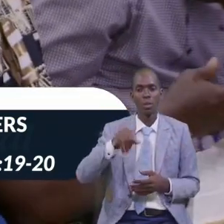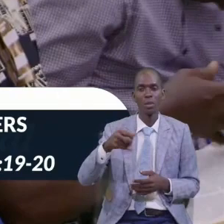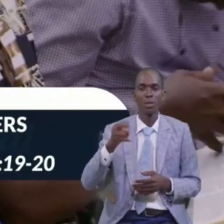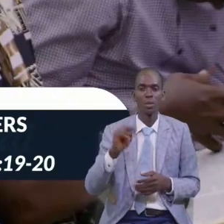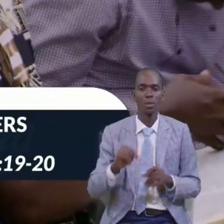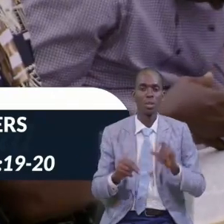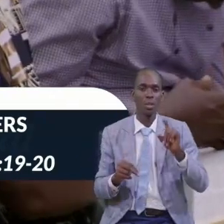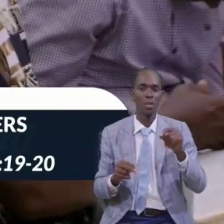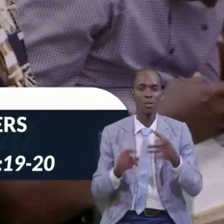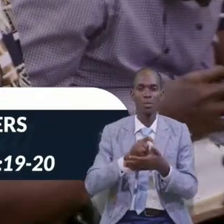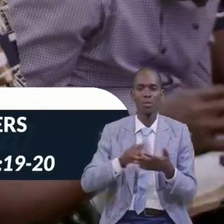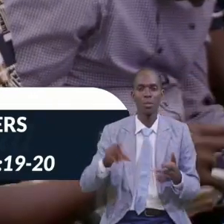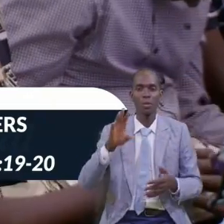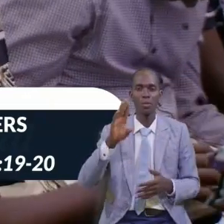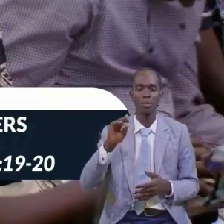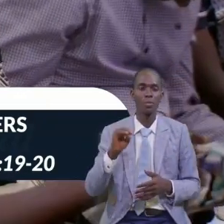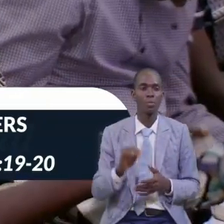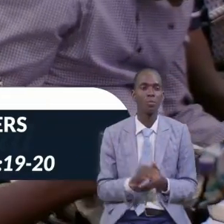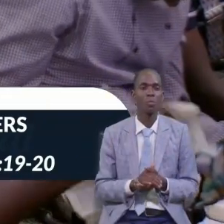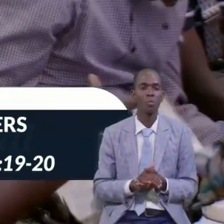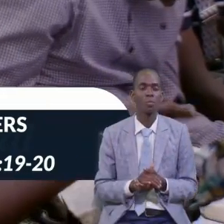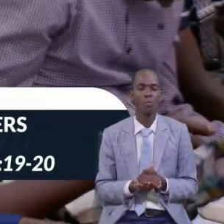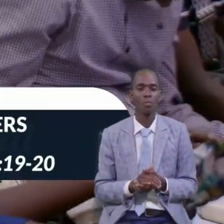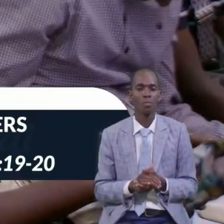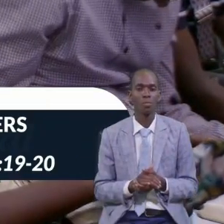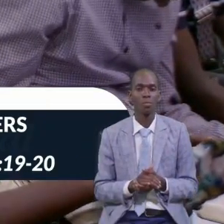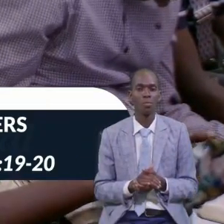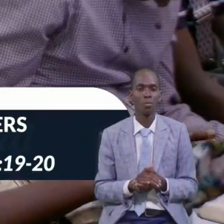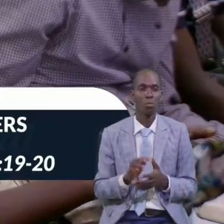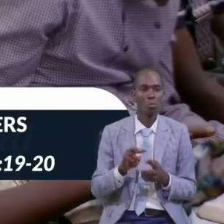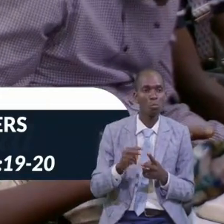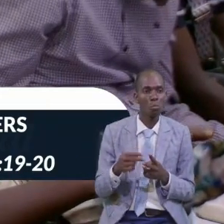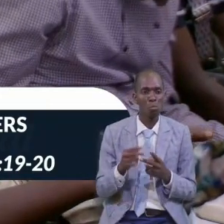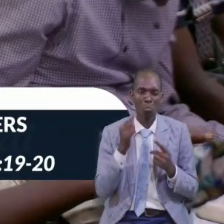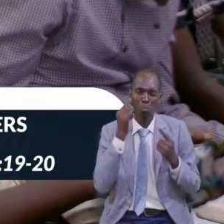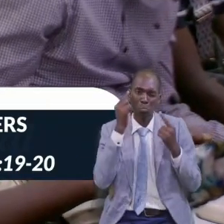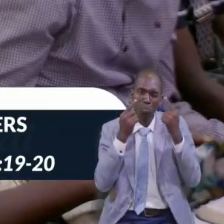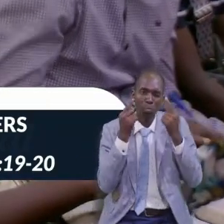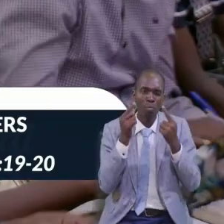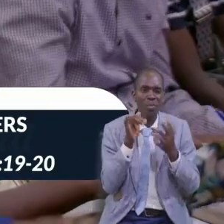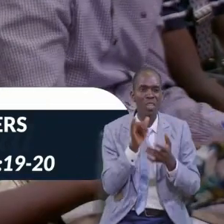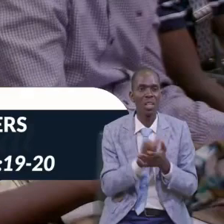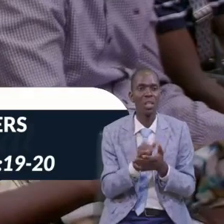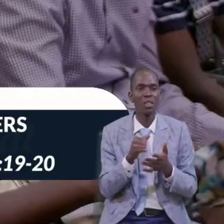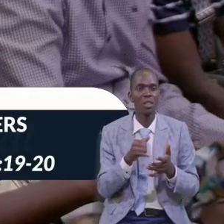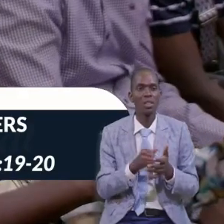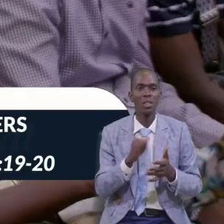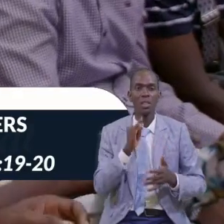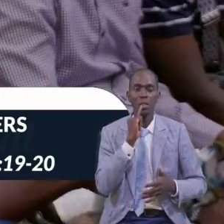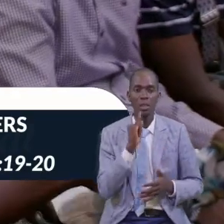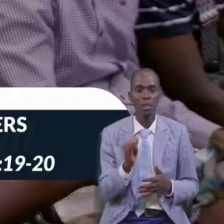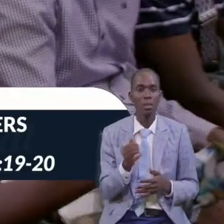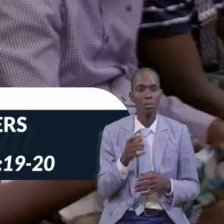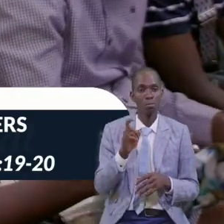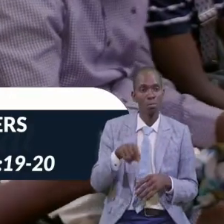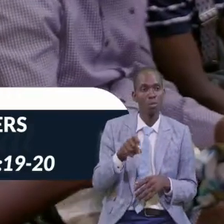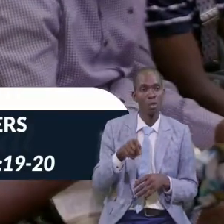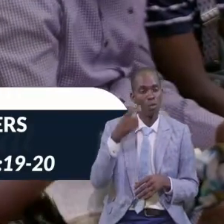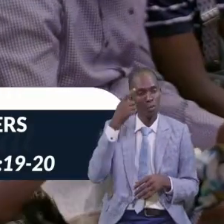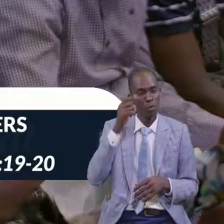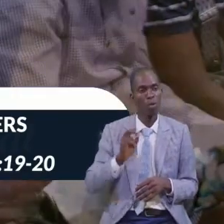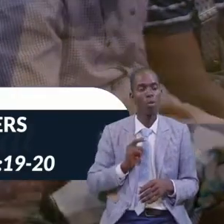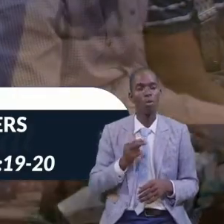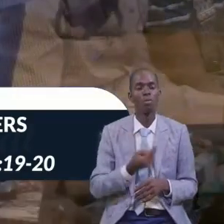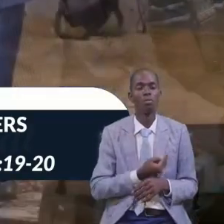reading from verse 50. John 11 verse 50, now consider that it is expedient